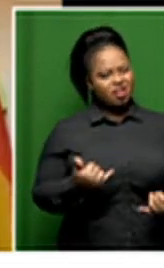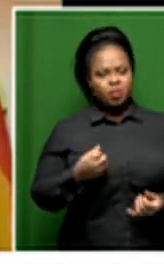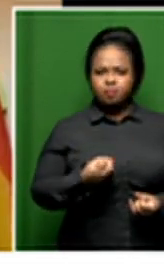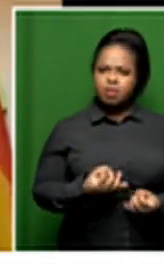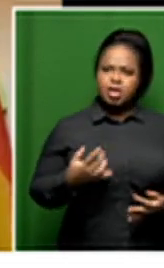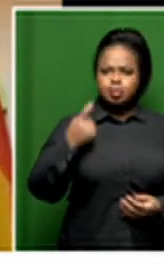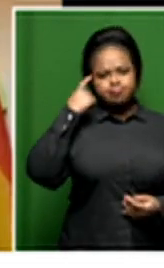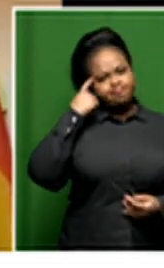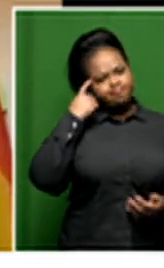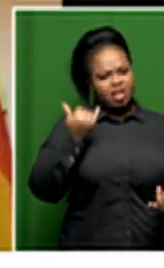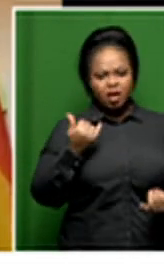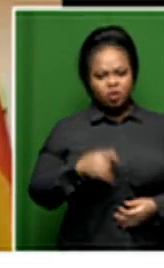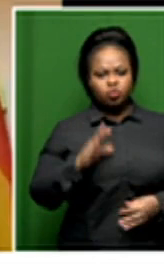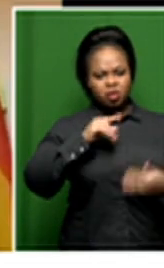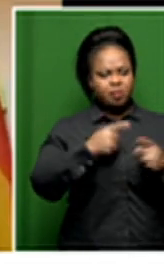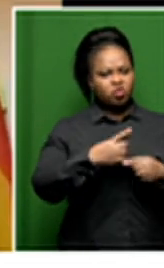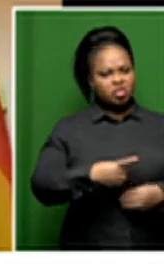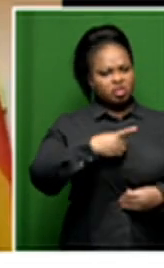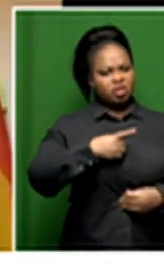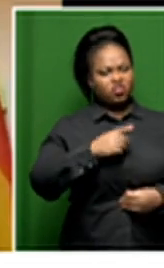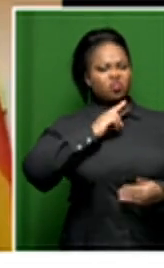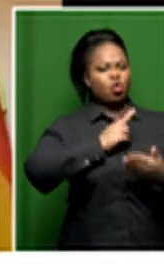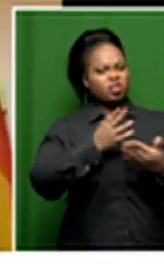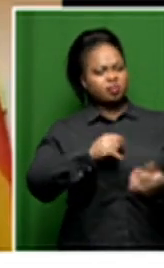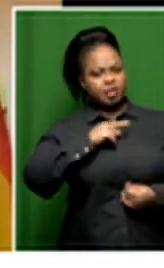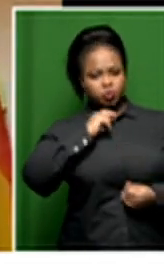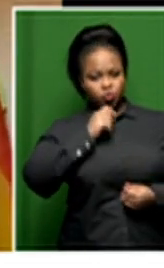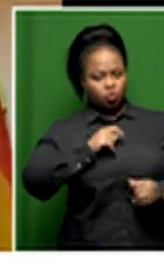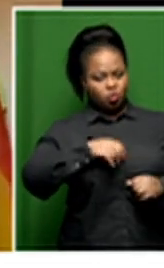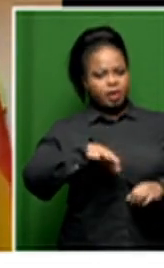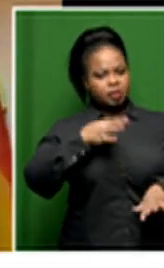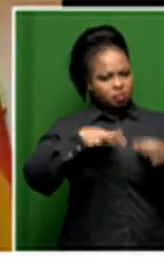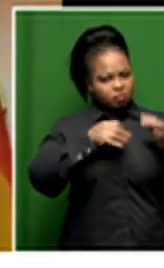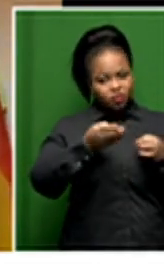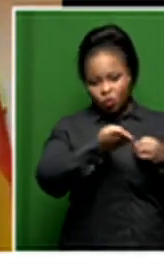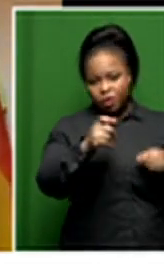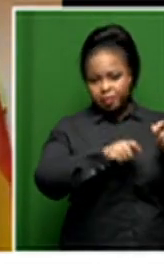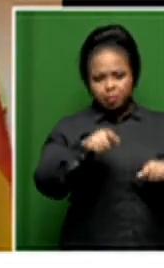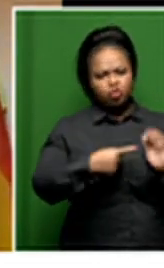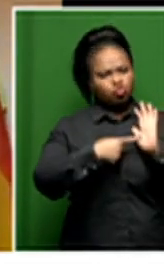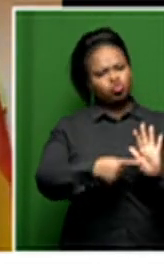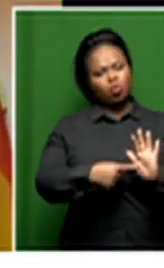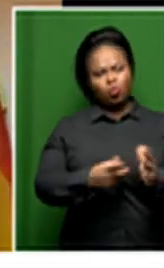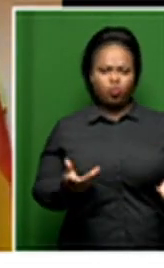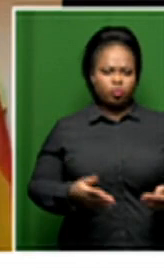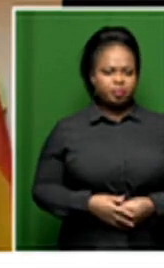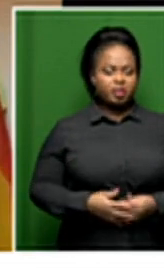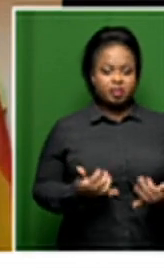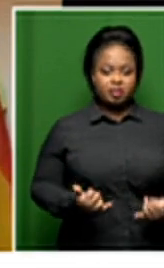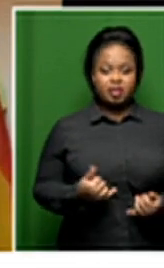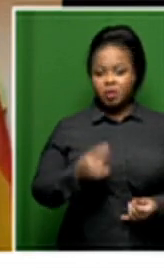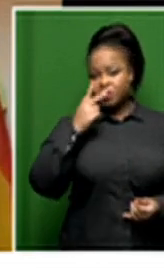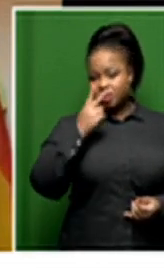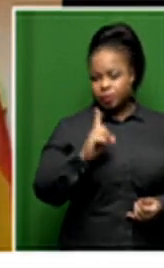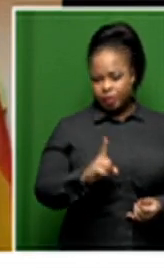question of integrity and dignity that is actually unpacked by society. So what we are seeing,